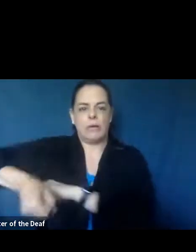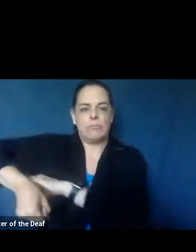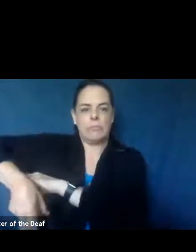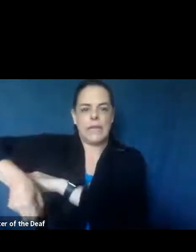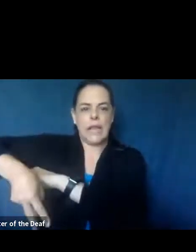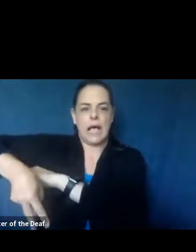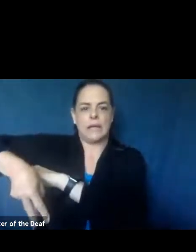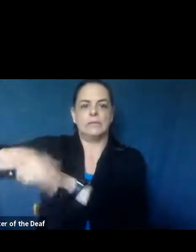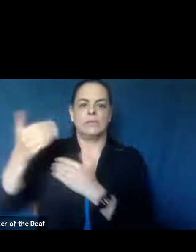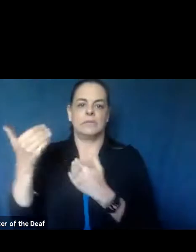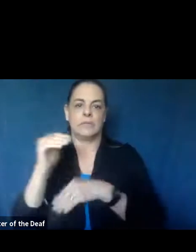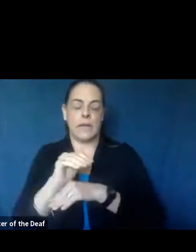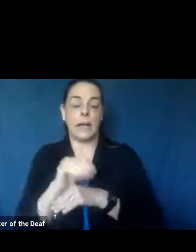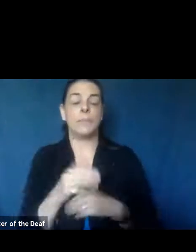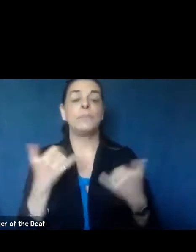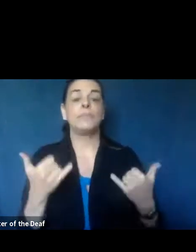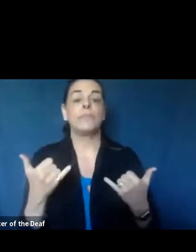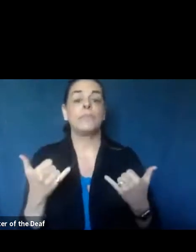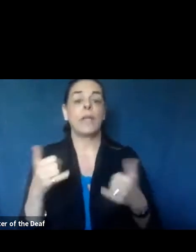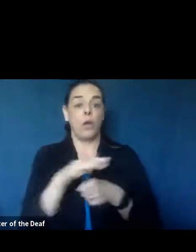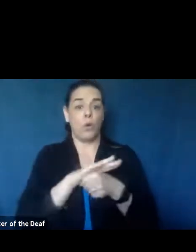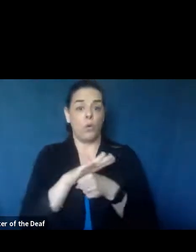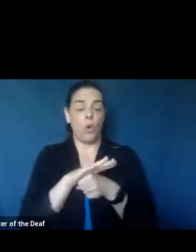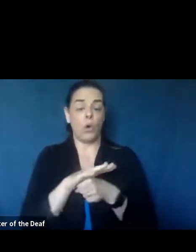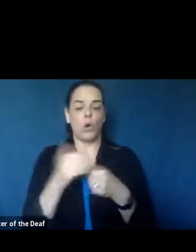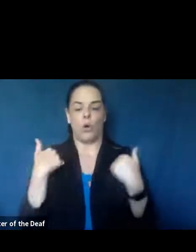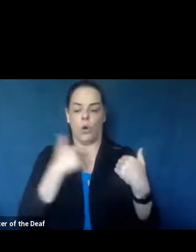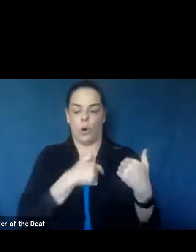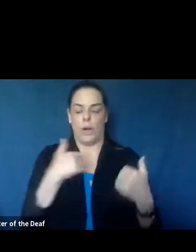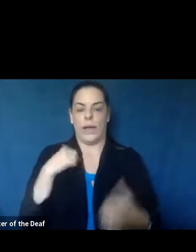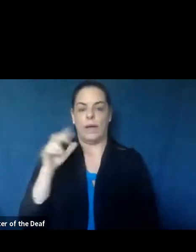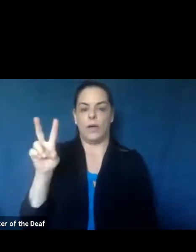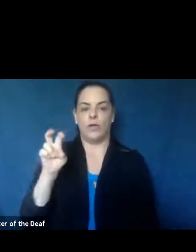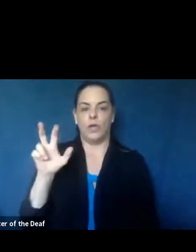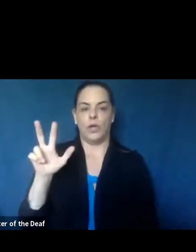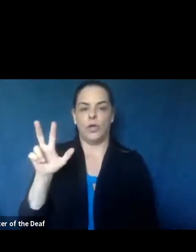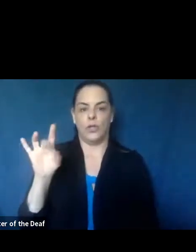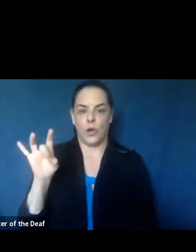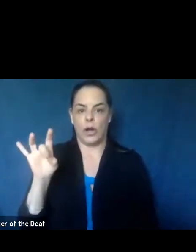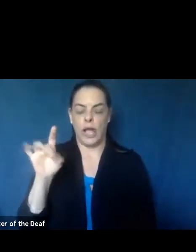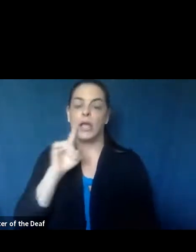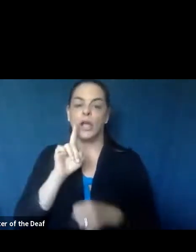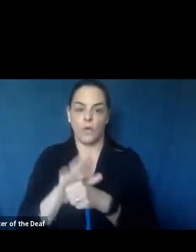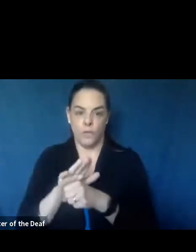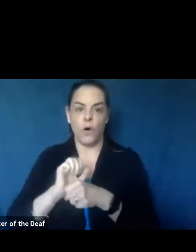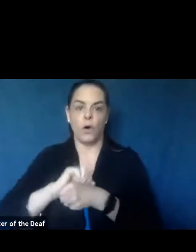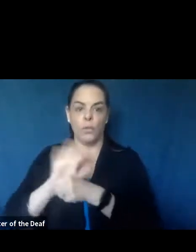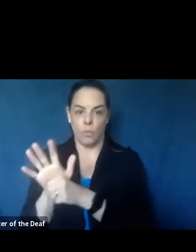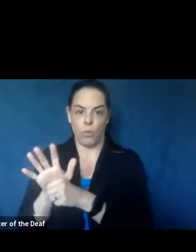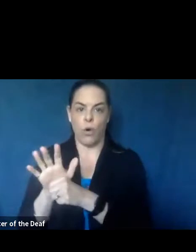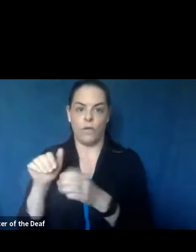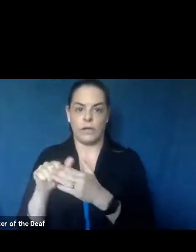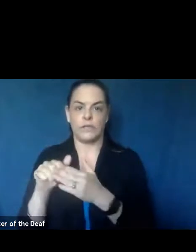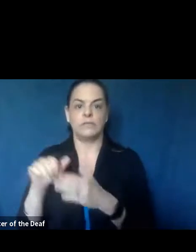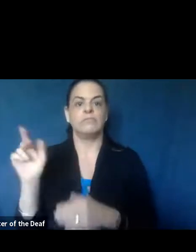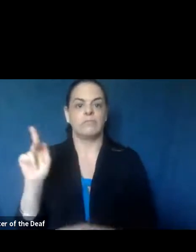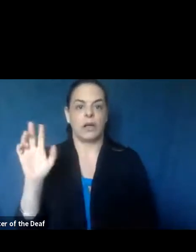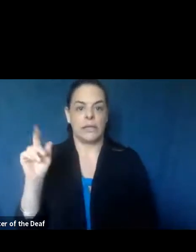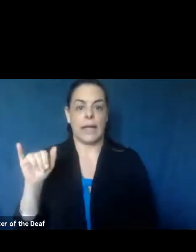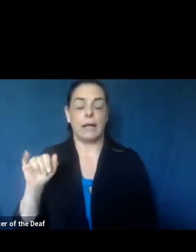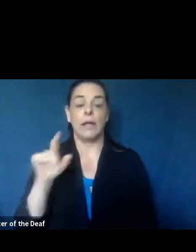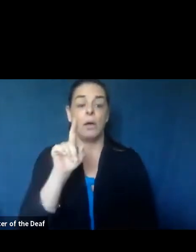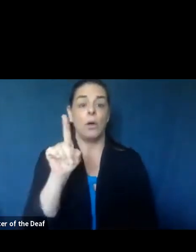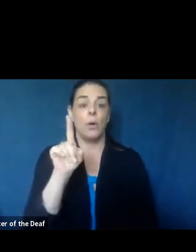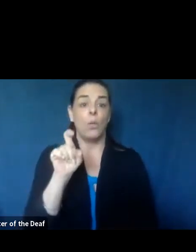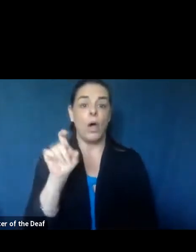situation. We have 238 confirmed cases of COVID-19 in Knox County. 199 of